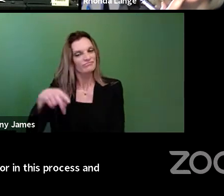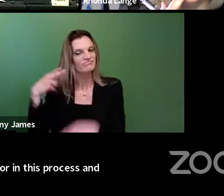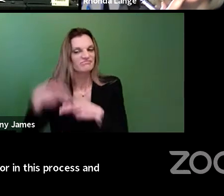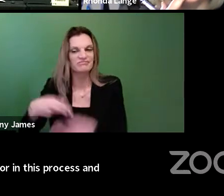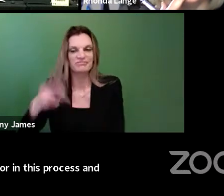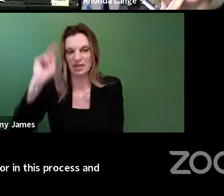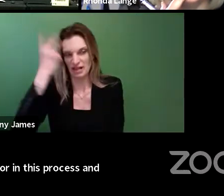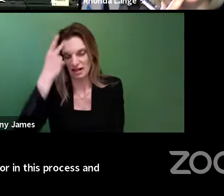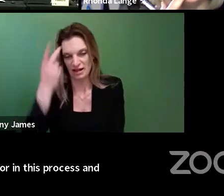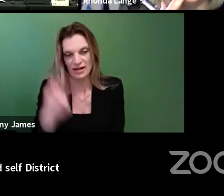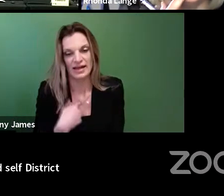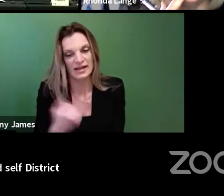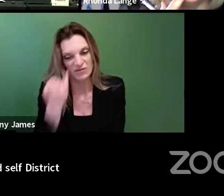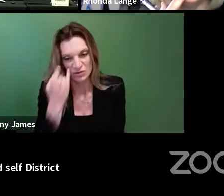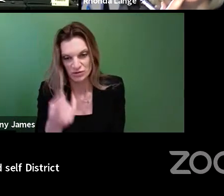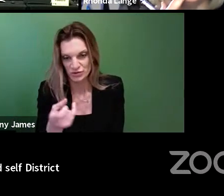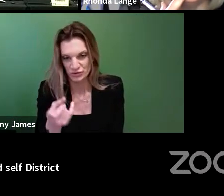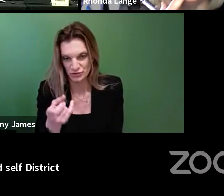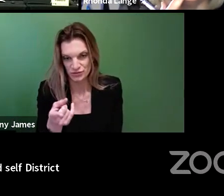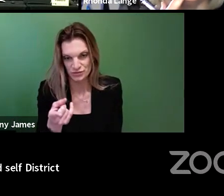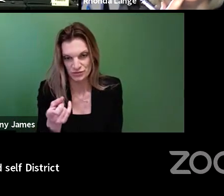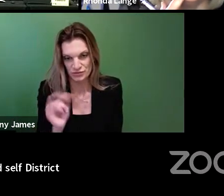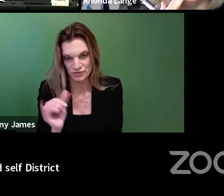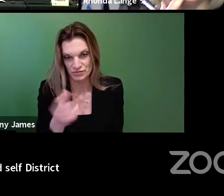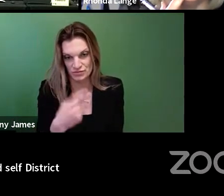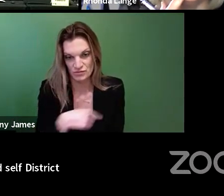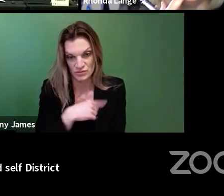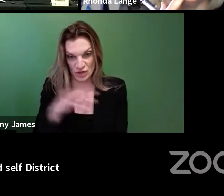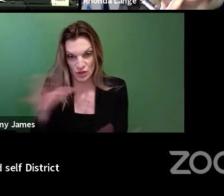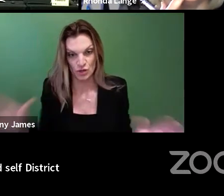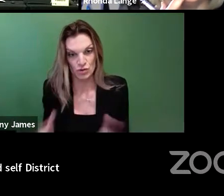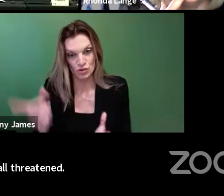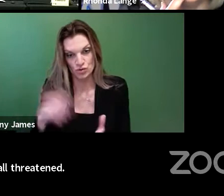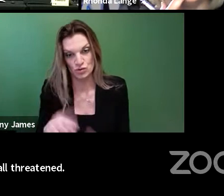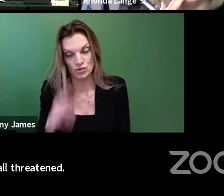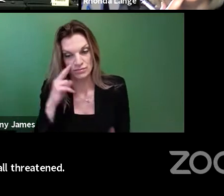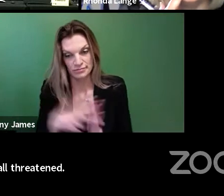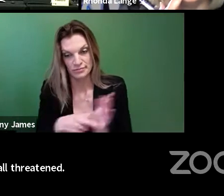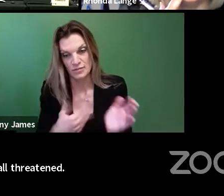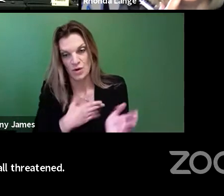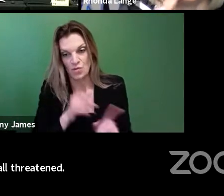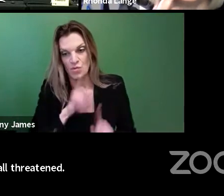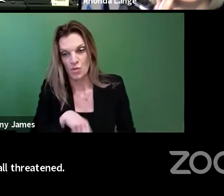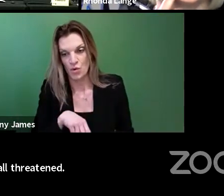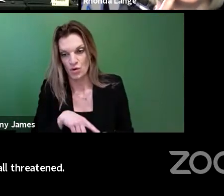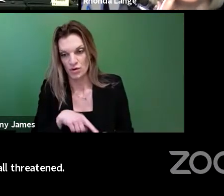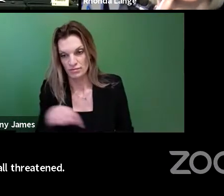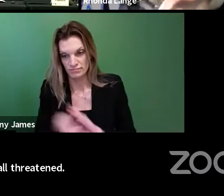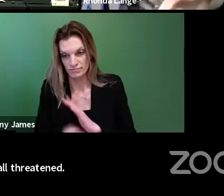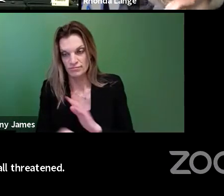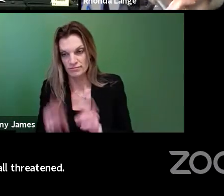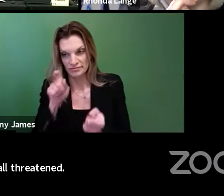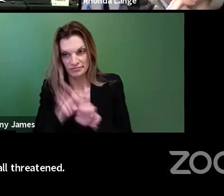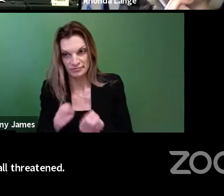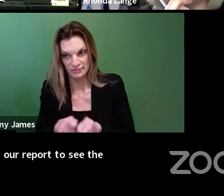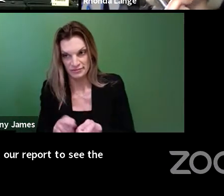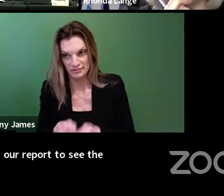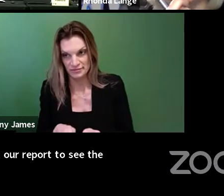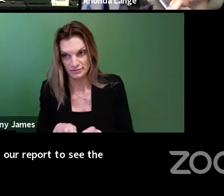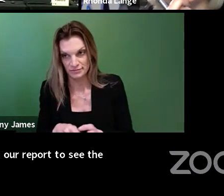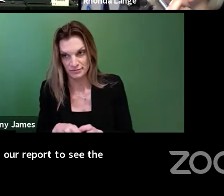all threatened. And we urge you again to look at our report to see the details of why we think that that's the